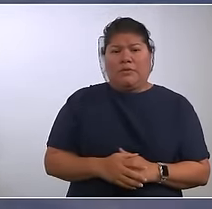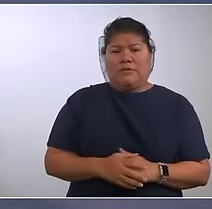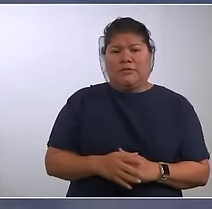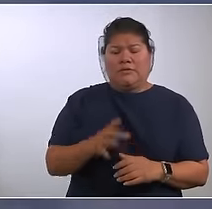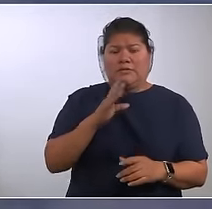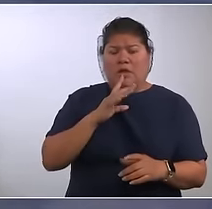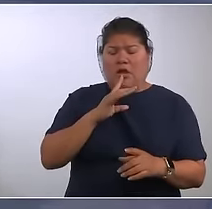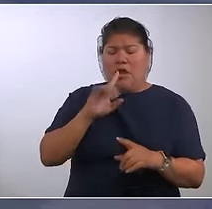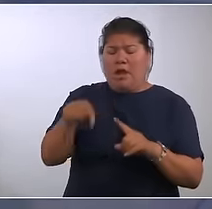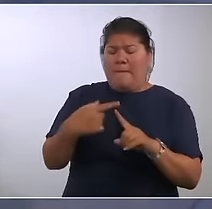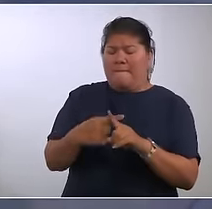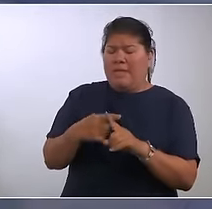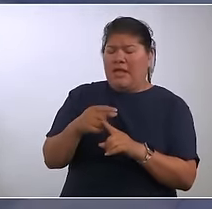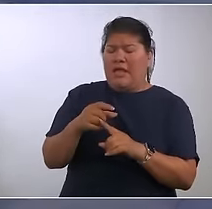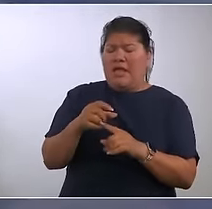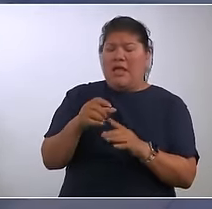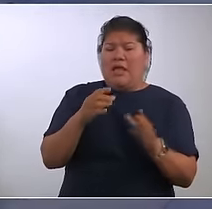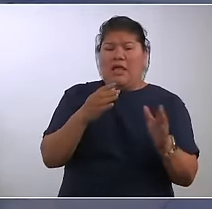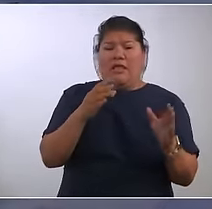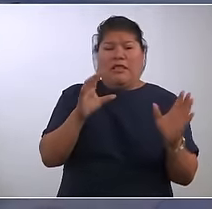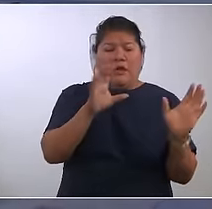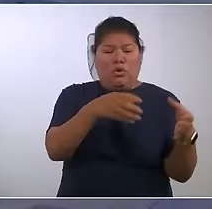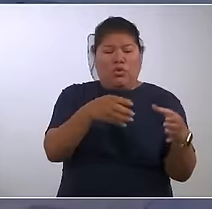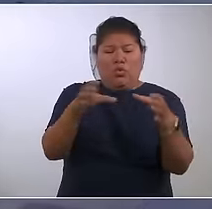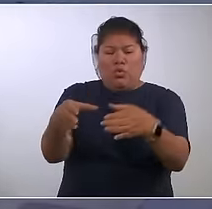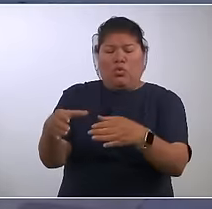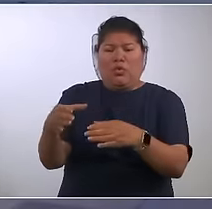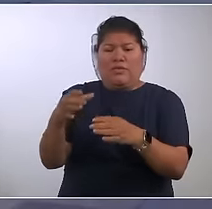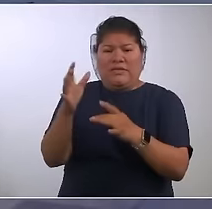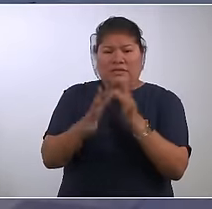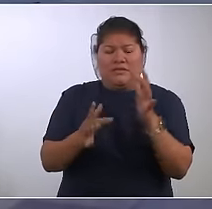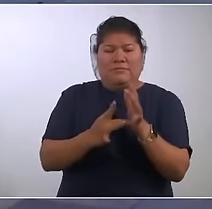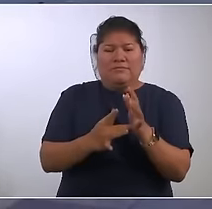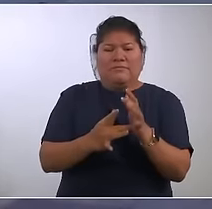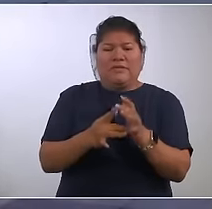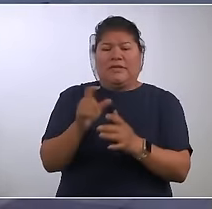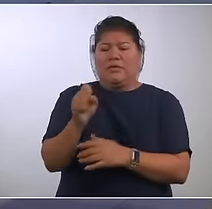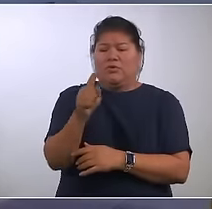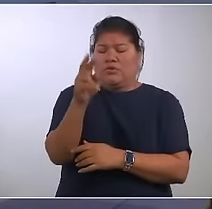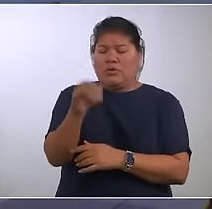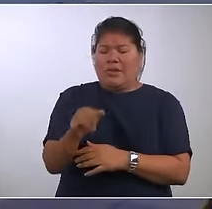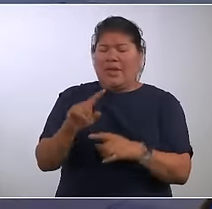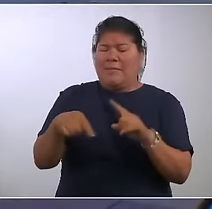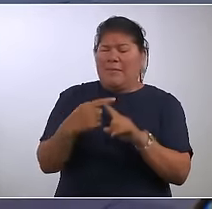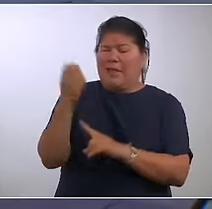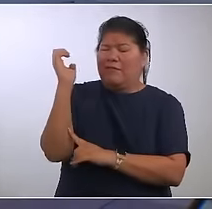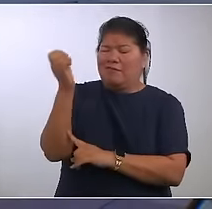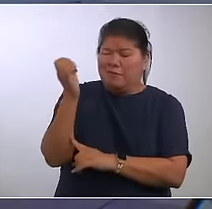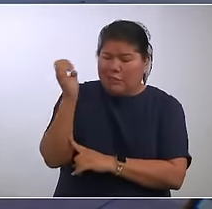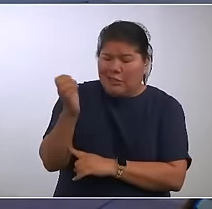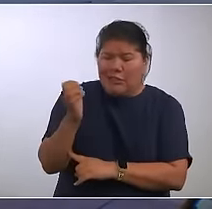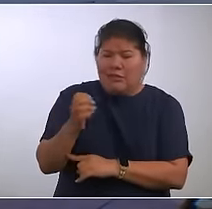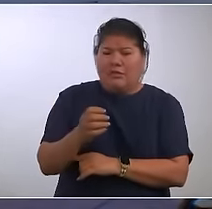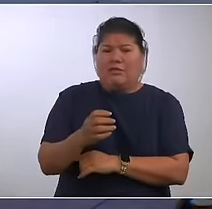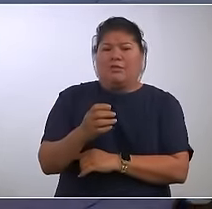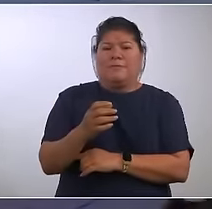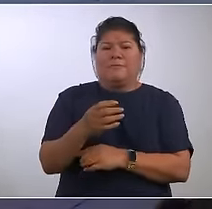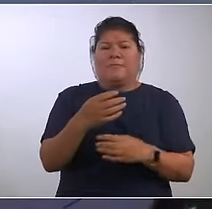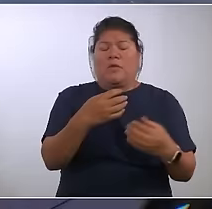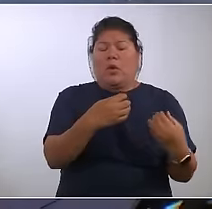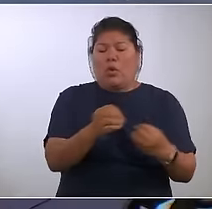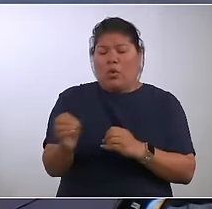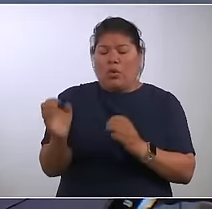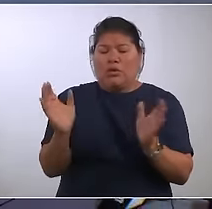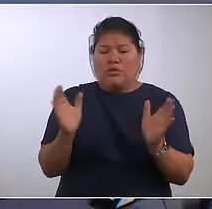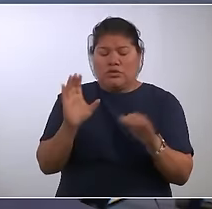speak about the strategy of Jesus, comiencen a hablar de la estrategia de Jesús, and begin to talk about evangelism, y hablan del evangelismo, and organize the